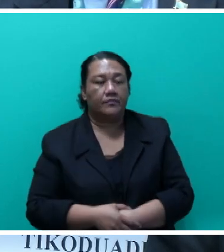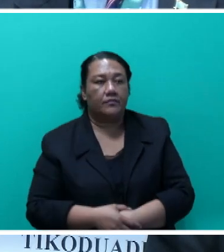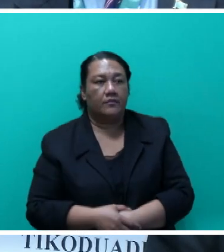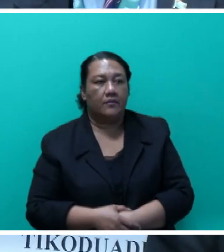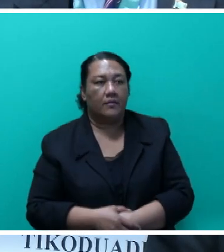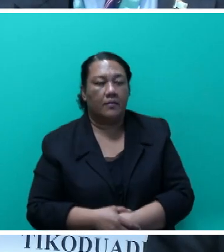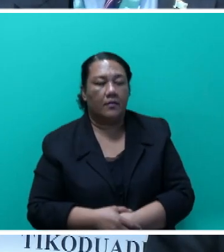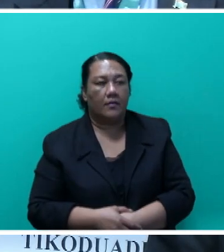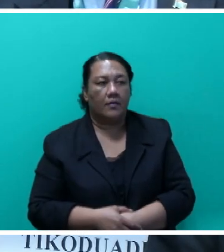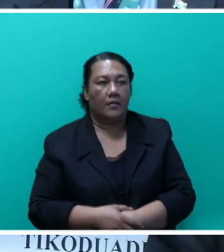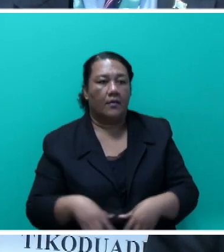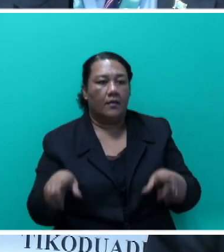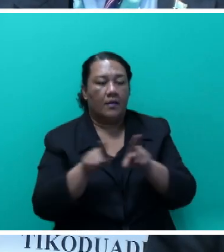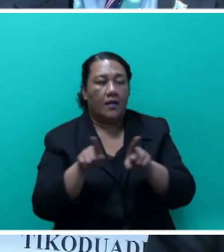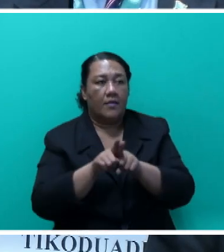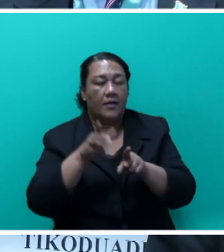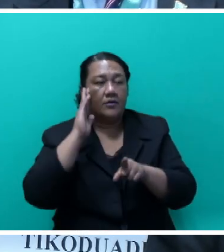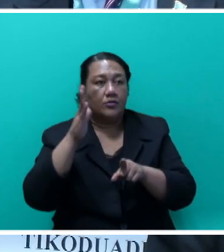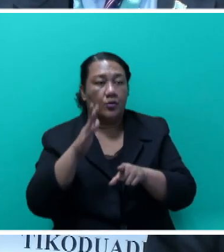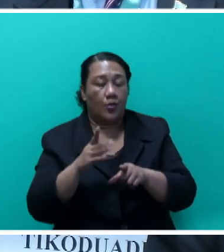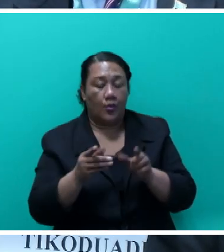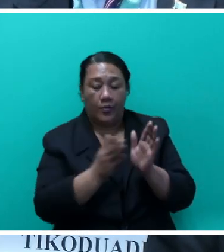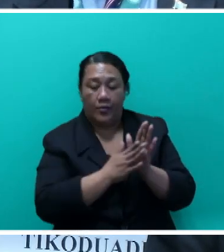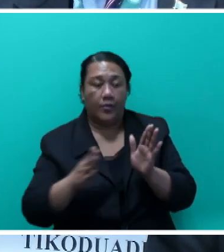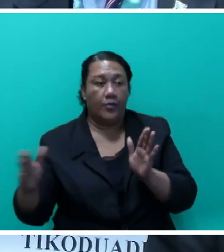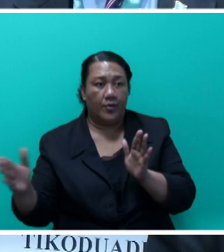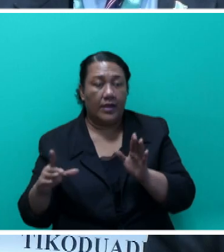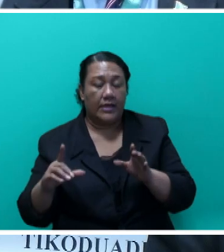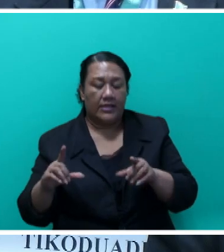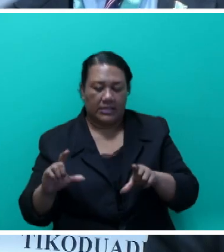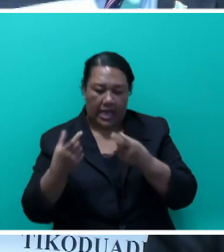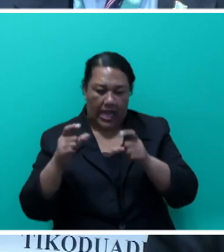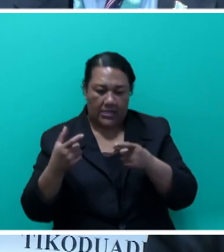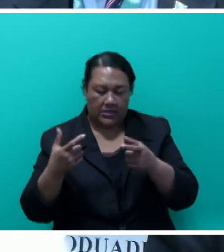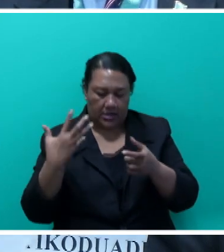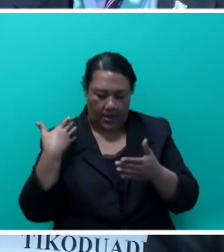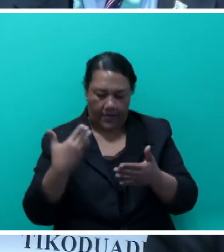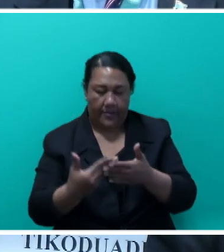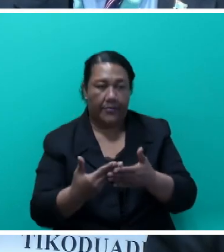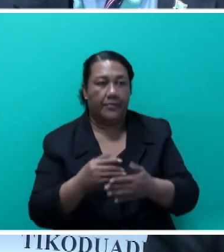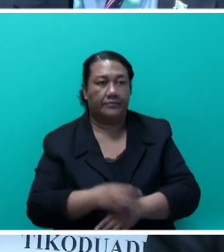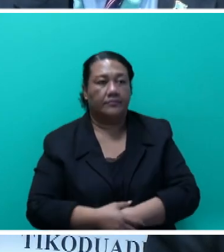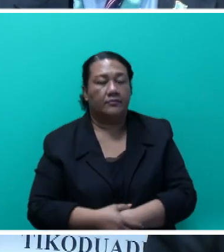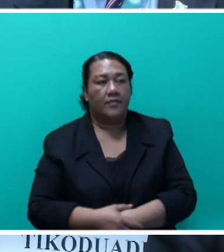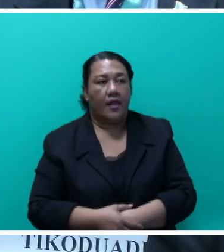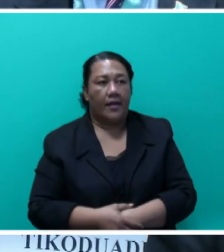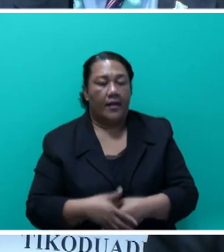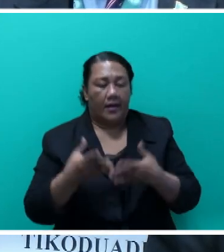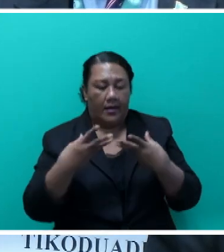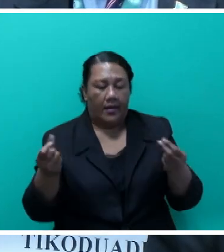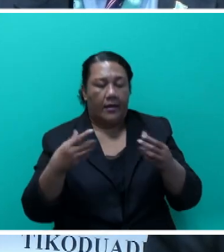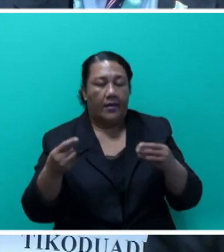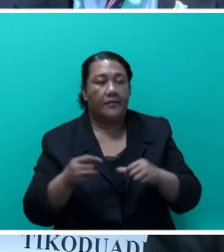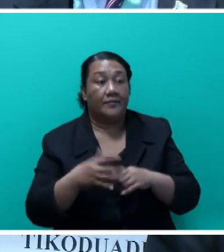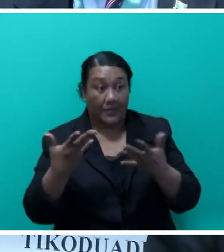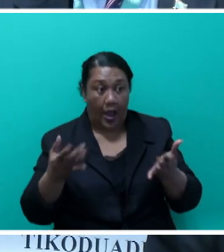unturned in our efforts to assist farmers during this challenging period. The measures we are implementing are not